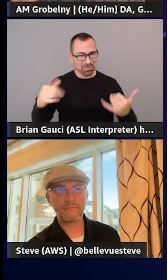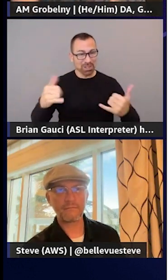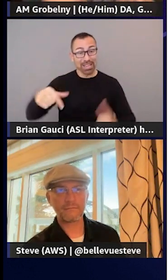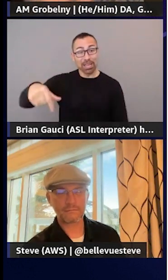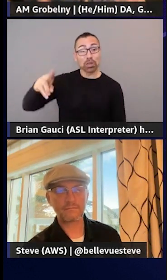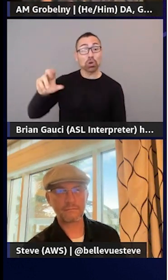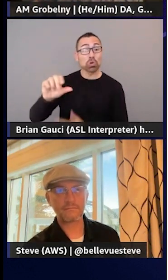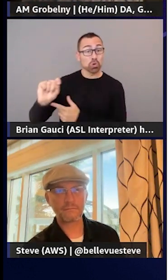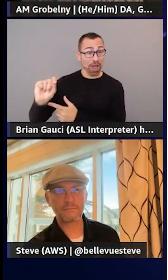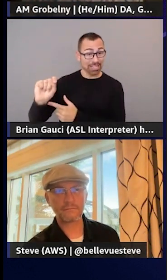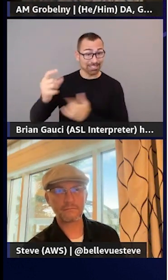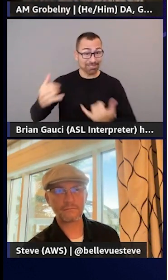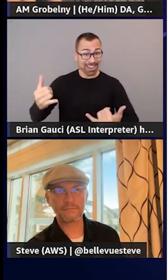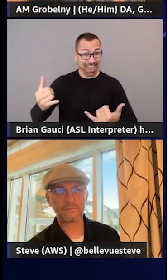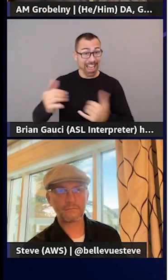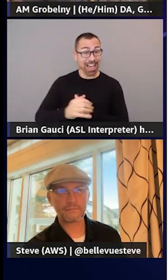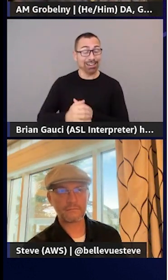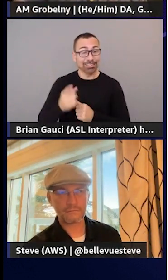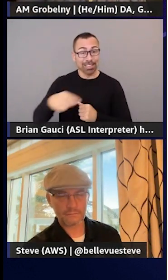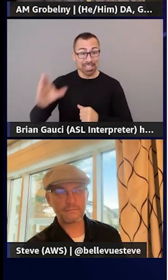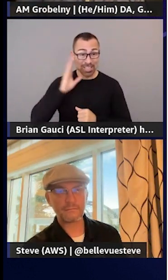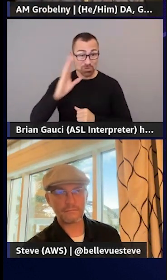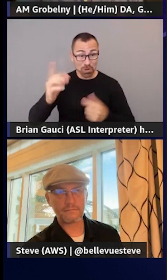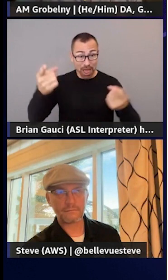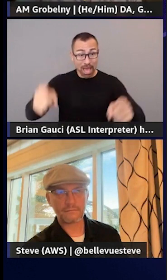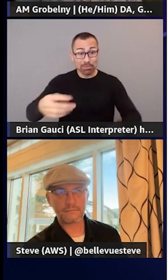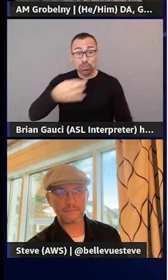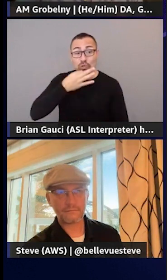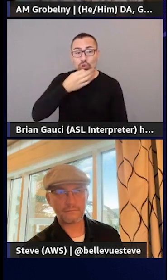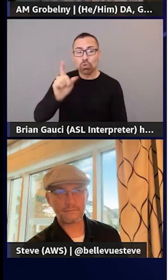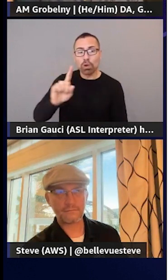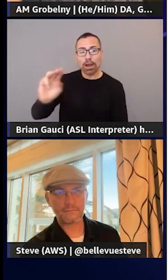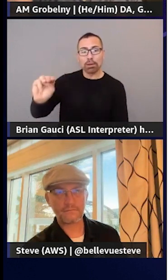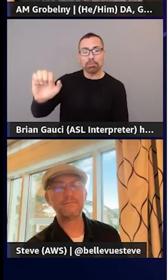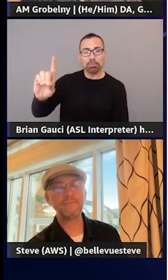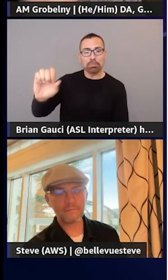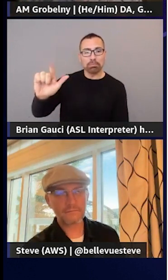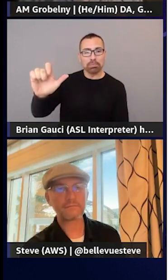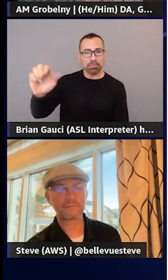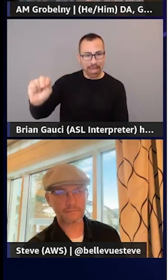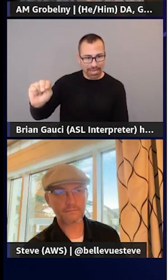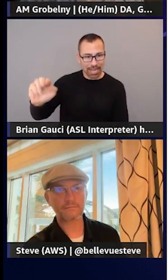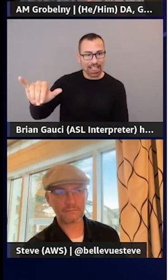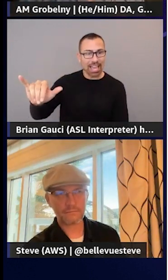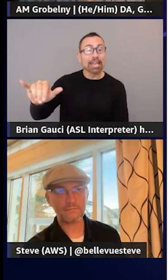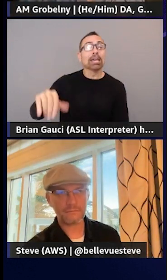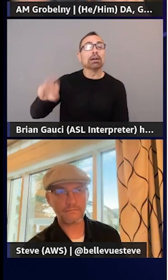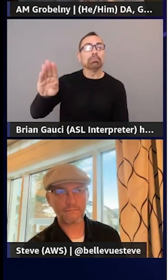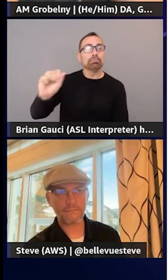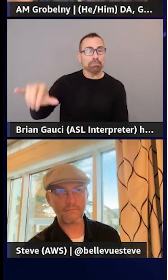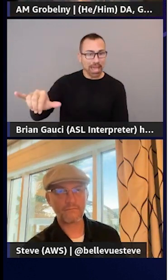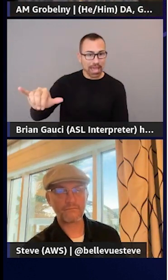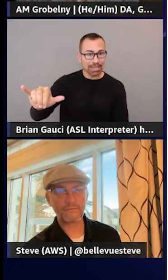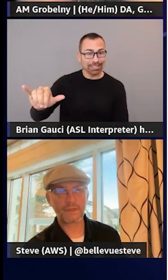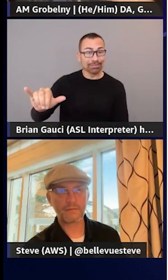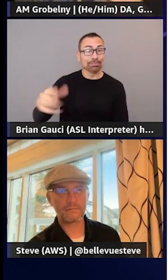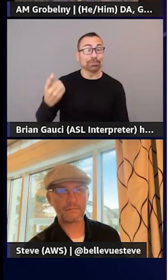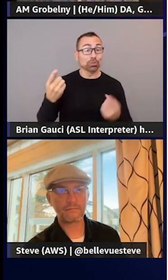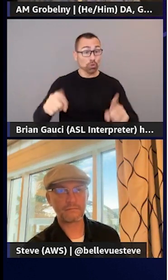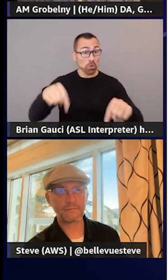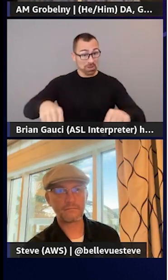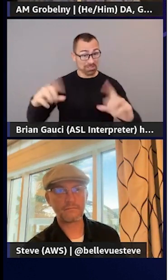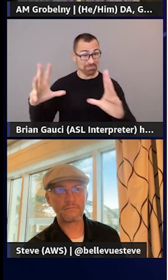be played. It hasn't been played yet down at Mandalay Bay during reInvent. So you come, you line